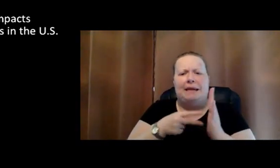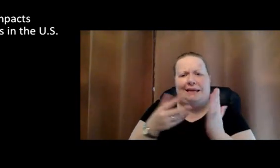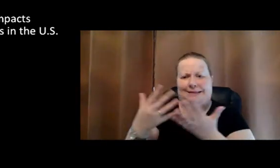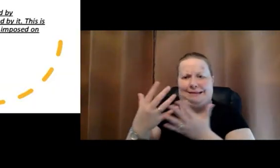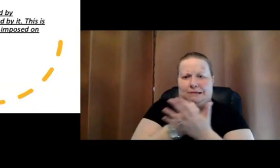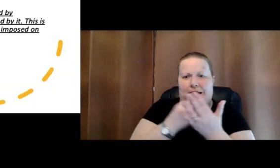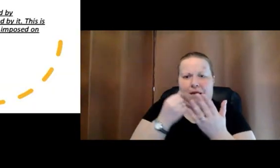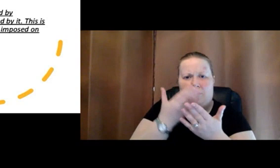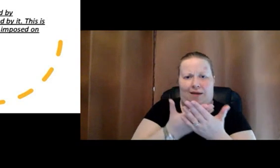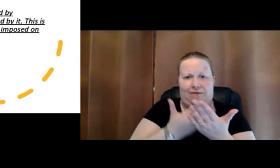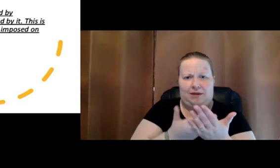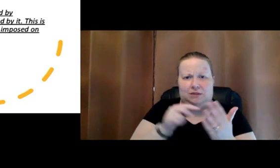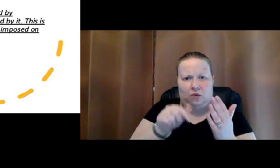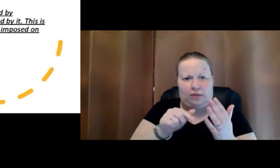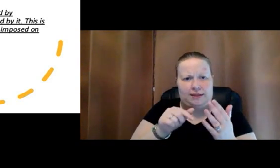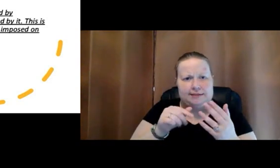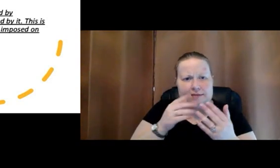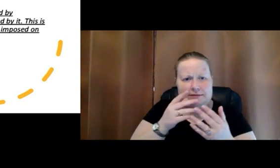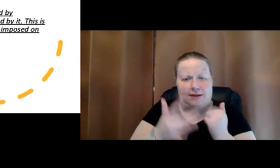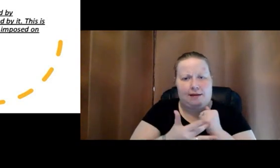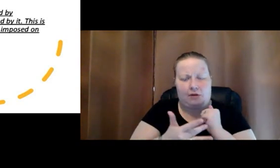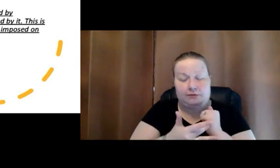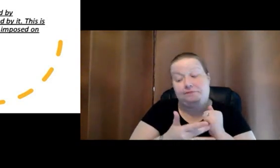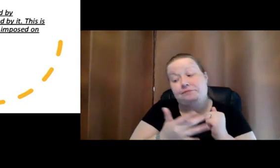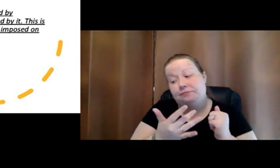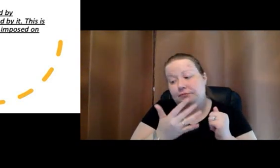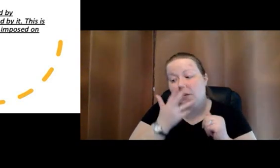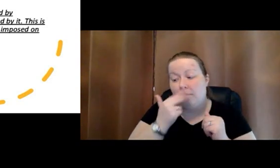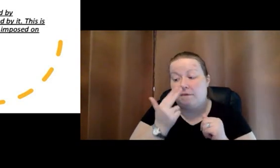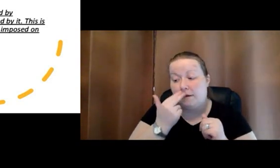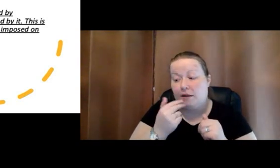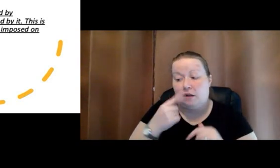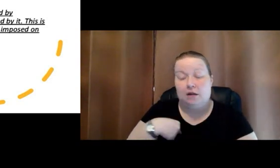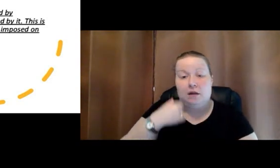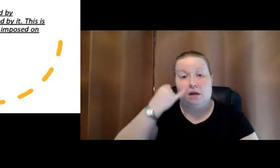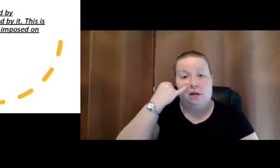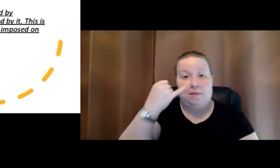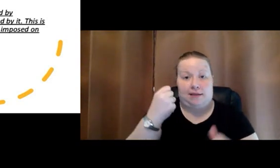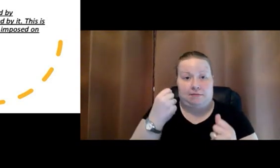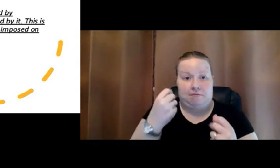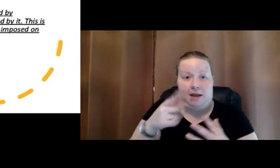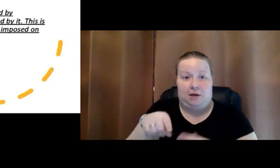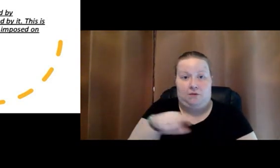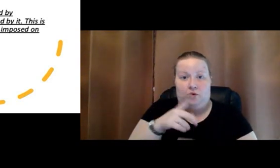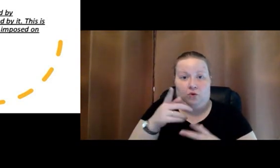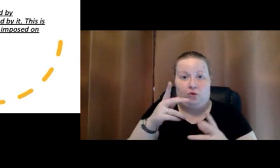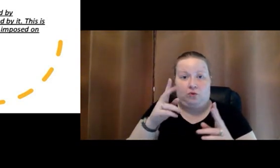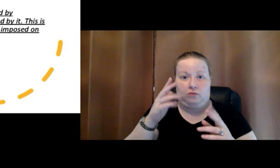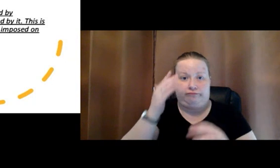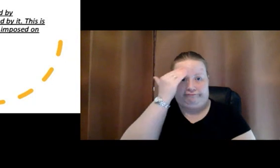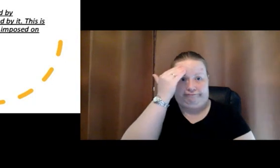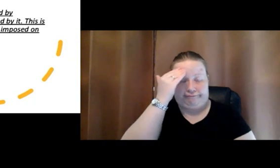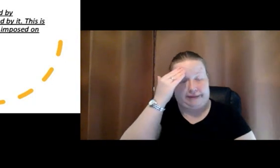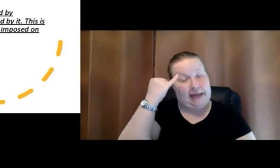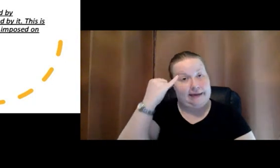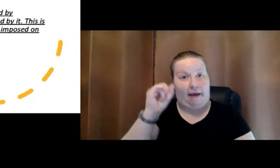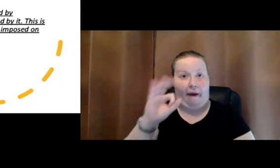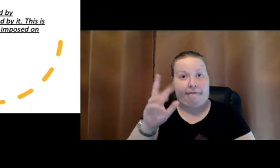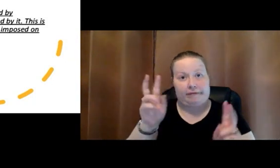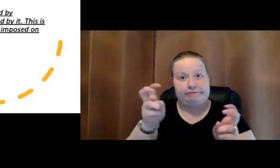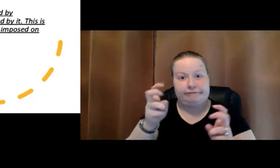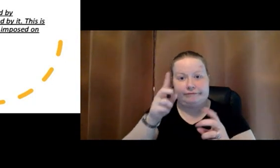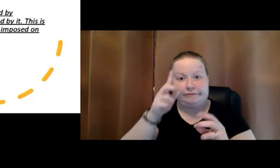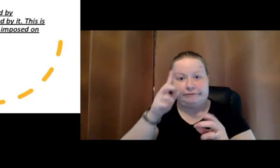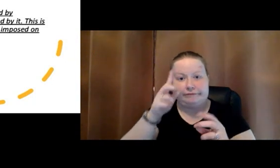evidence on these kind of technologies? Well, funny thing, I imagine many of you might be familiar with this whole idea of a quote unquote pandemic. Well, it turns out